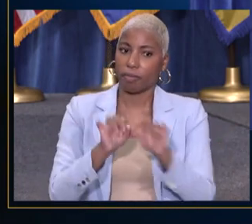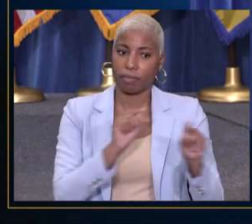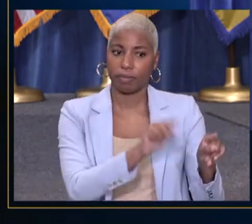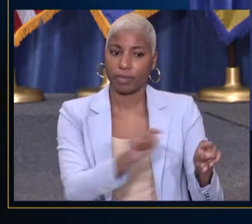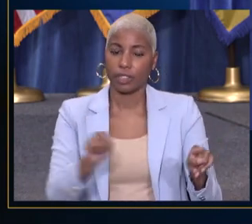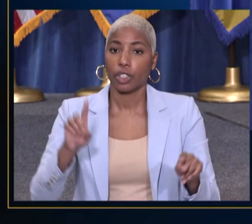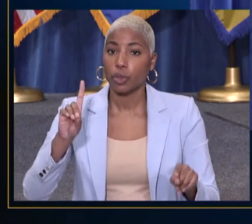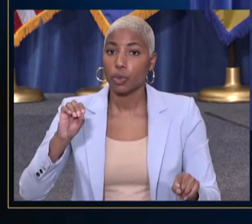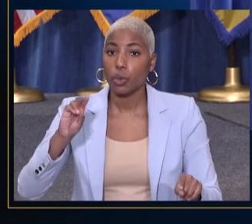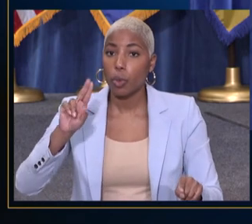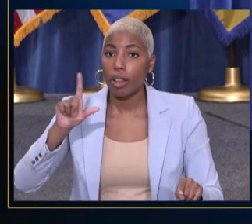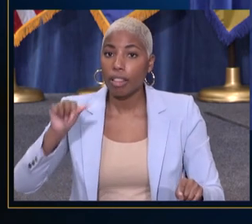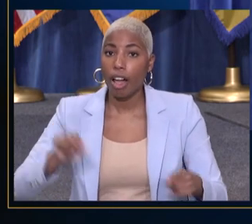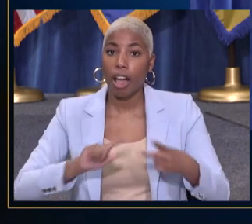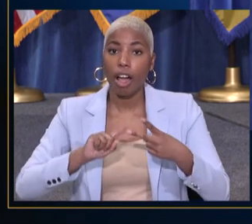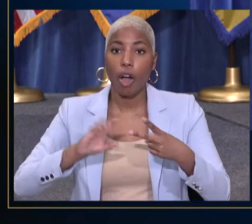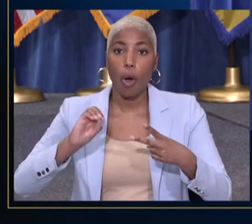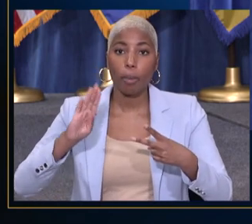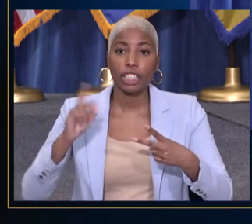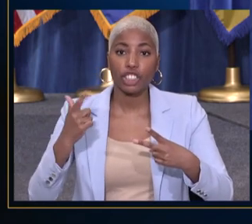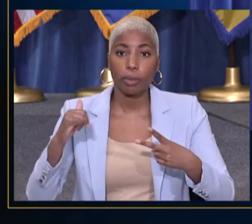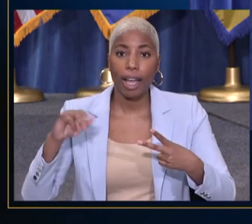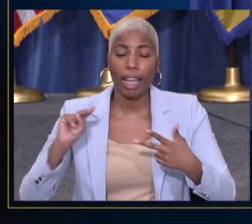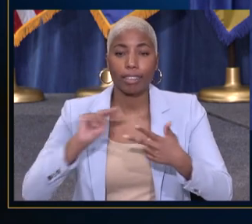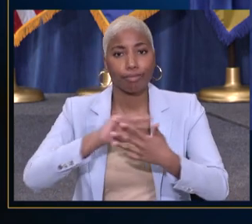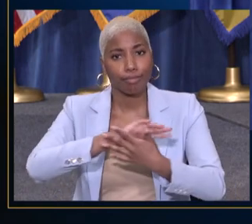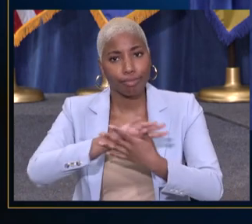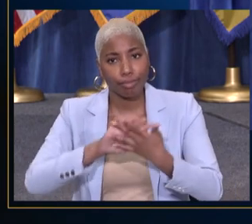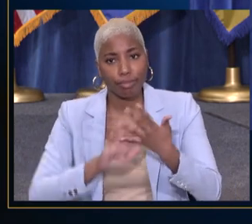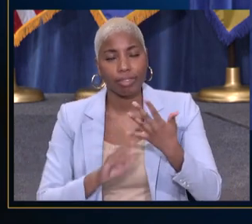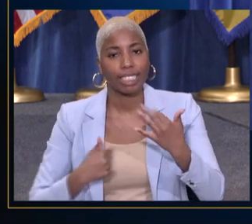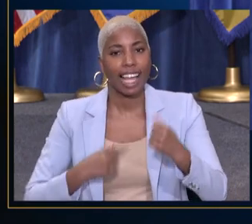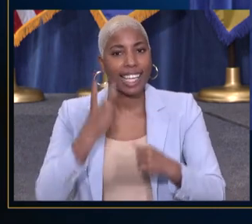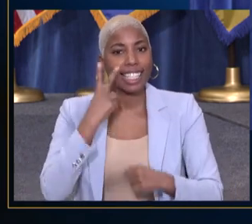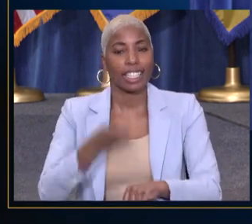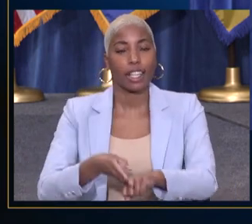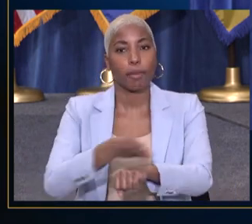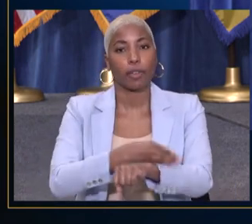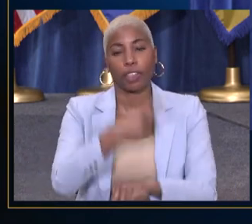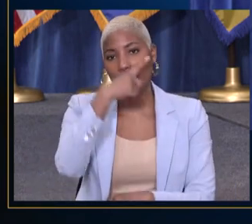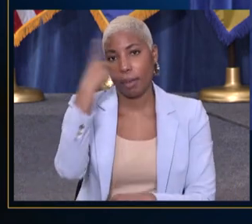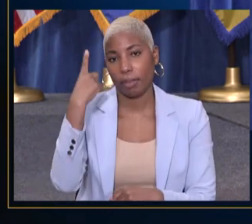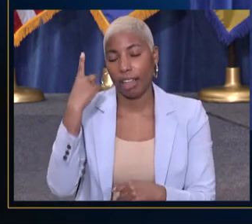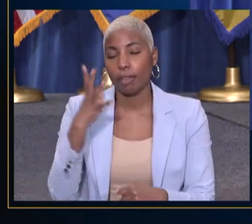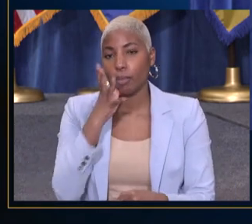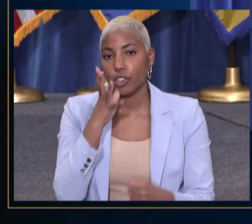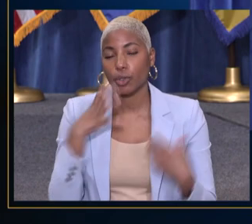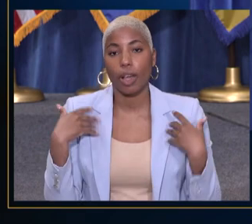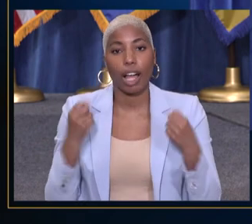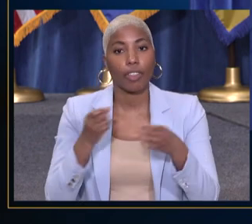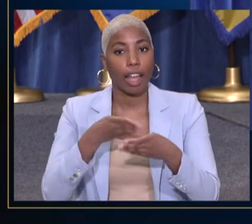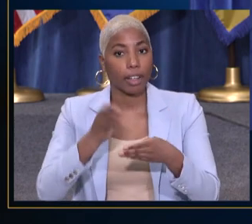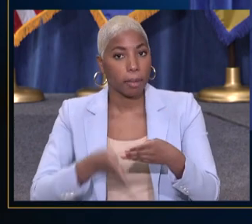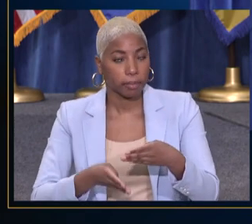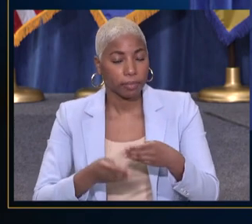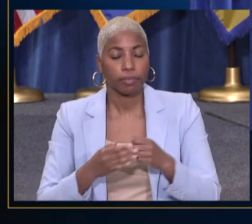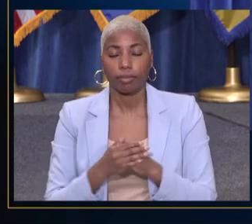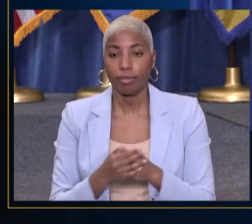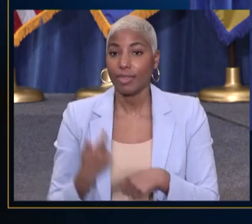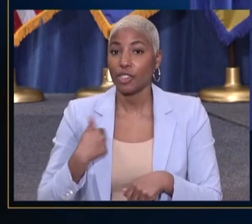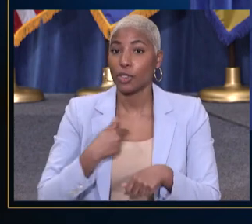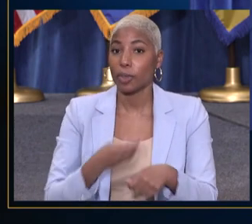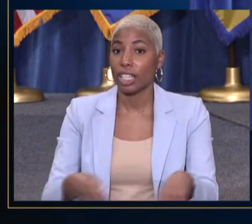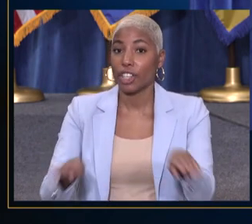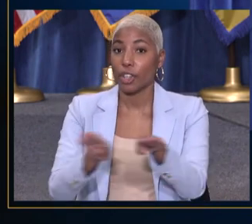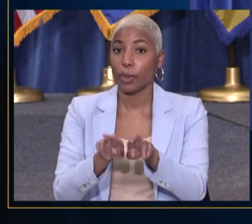the OBGYNs, and seeing improvement in Black maternal health outcomes. So as we conclude this panel,